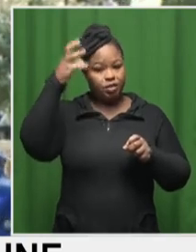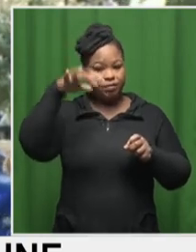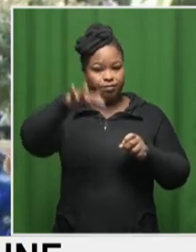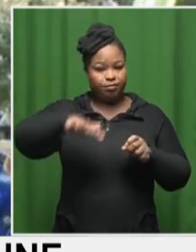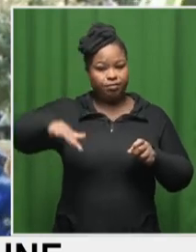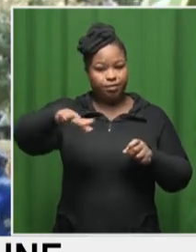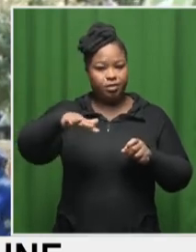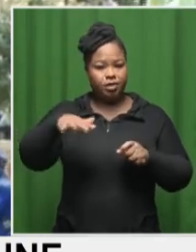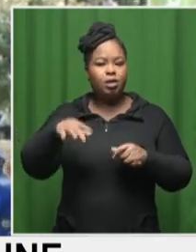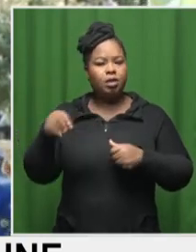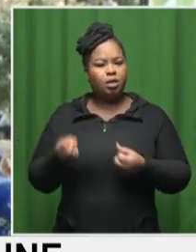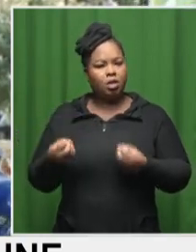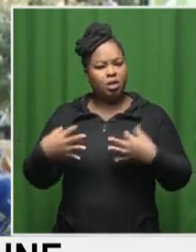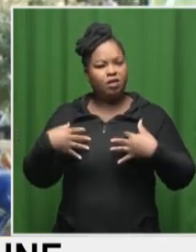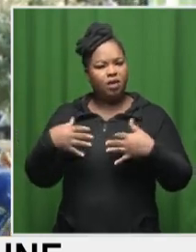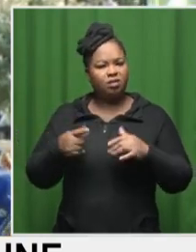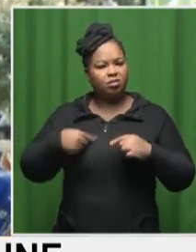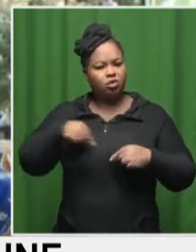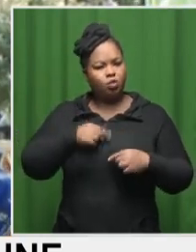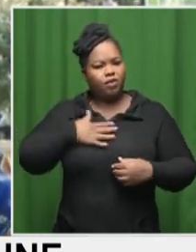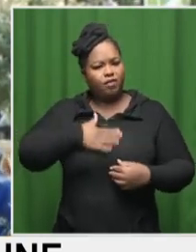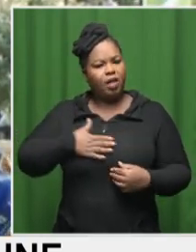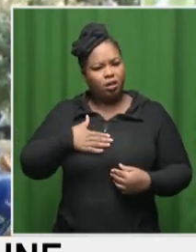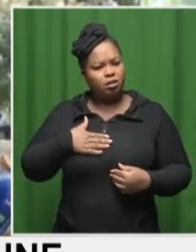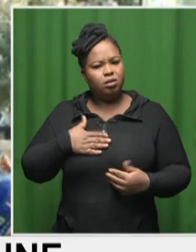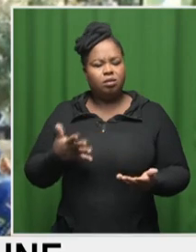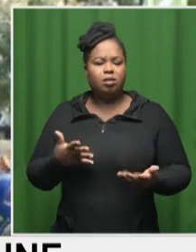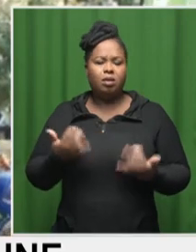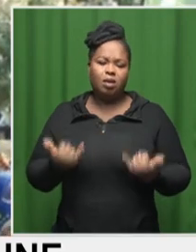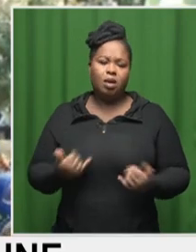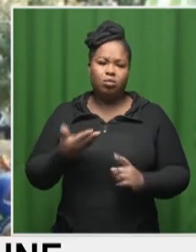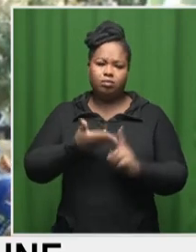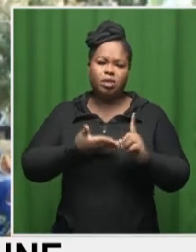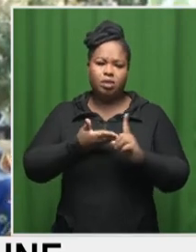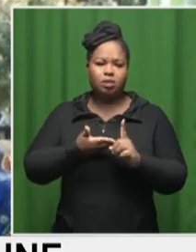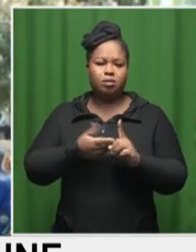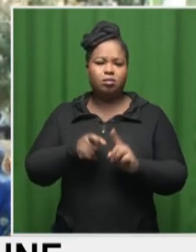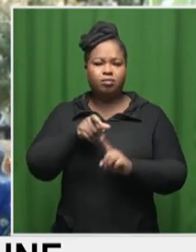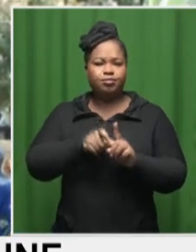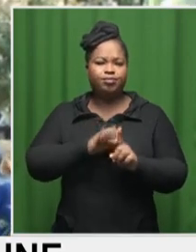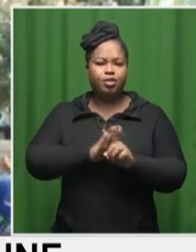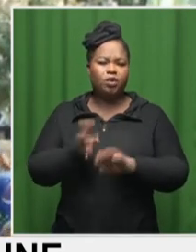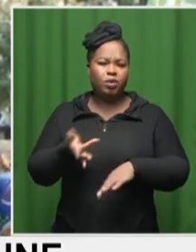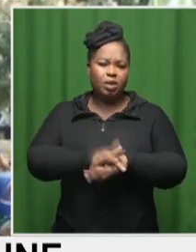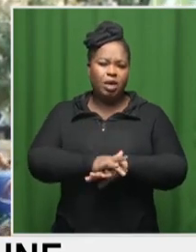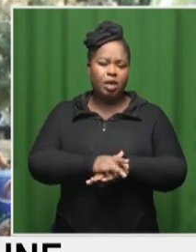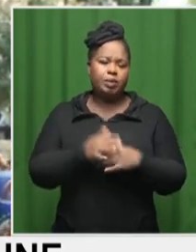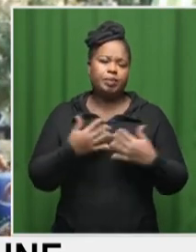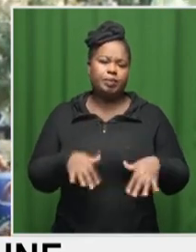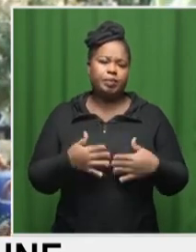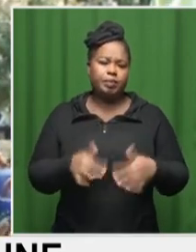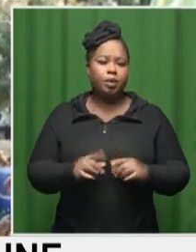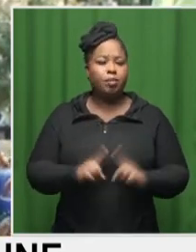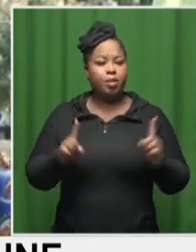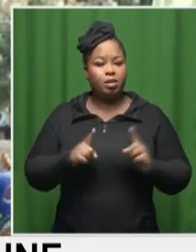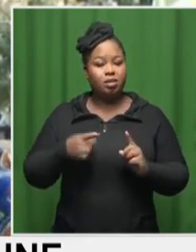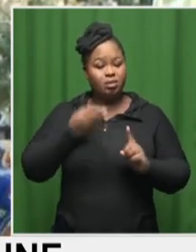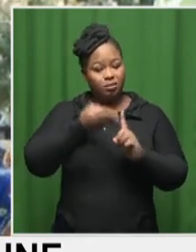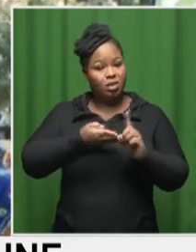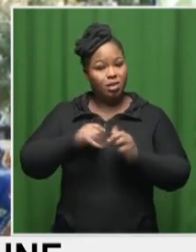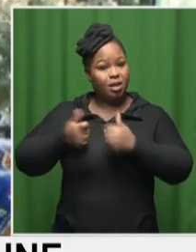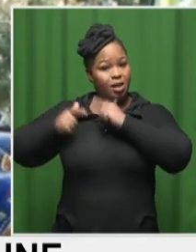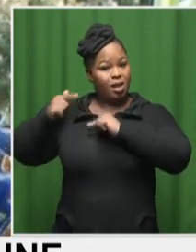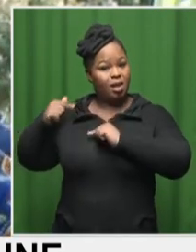Gatebeila there. So we felt we have lost a great one, and then but we believe that we have seen his legacy. We'll